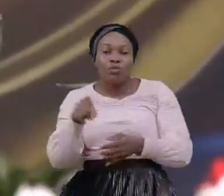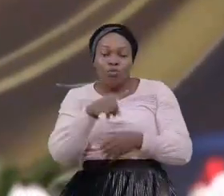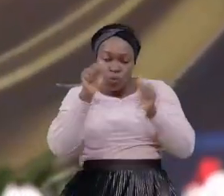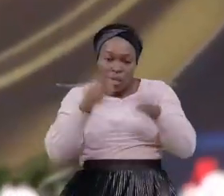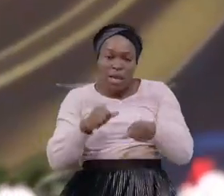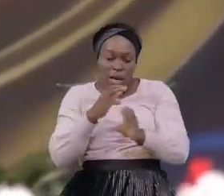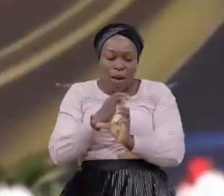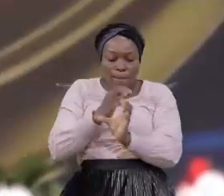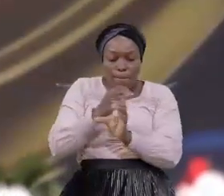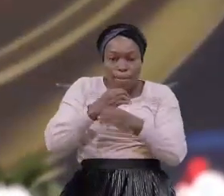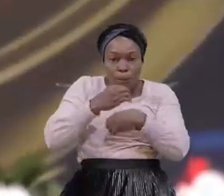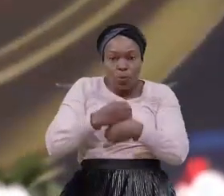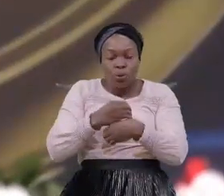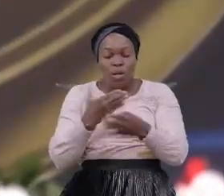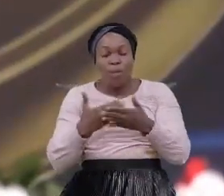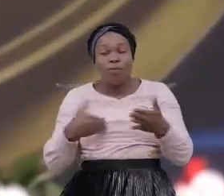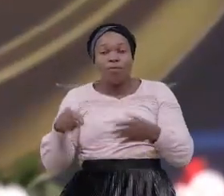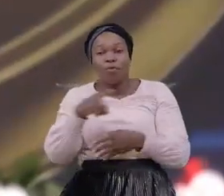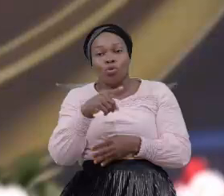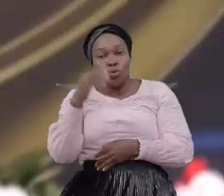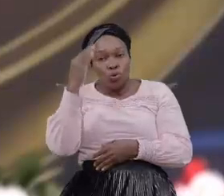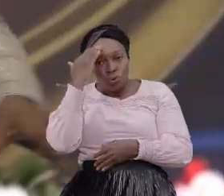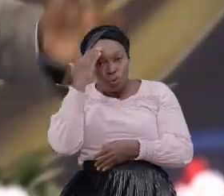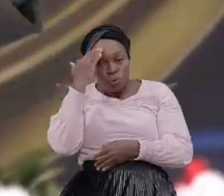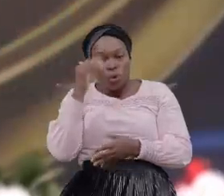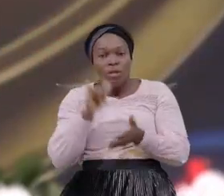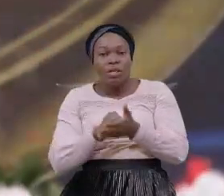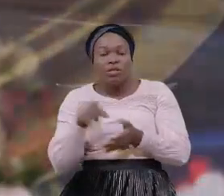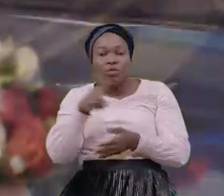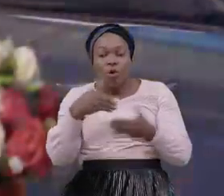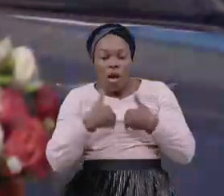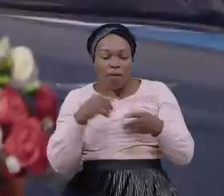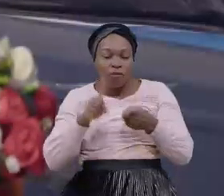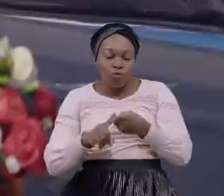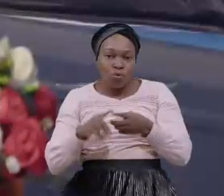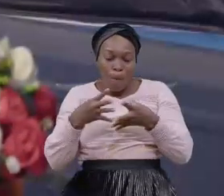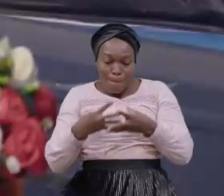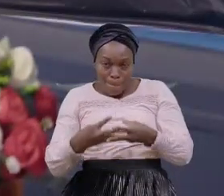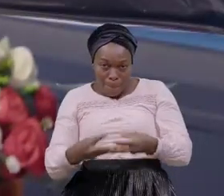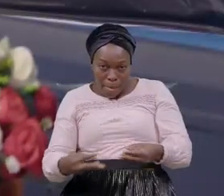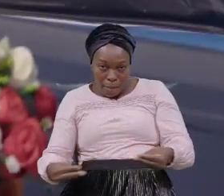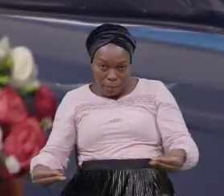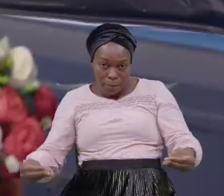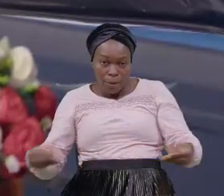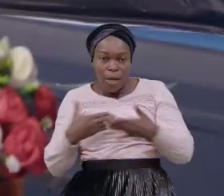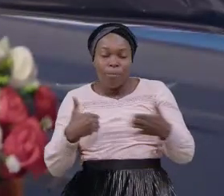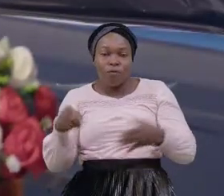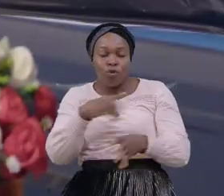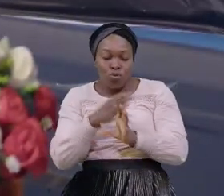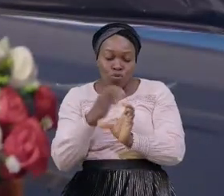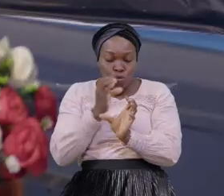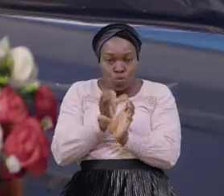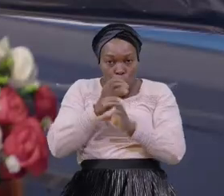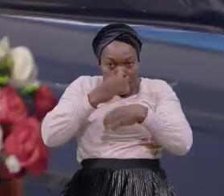you mold, you have to melt. So you melt that gold, and then